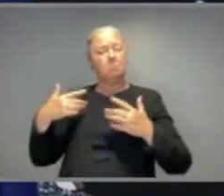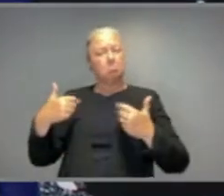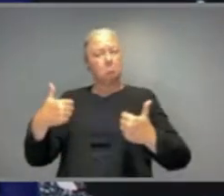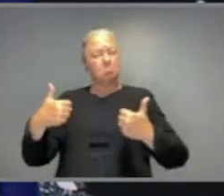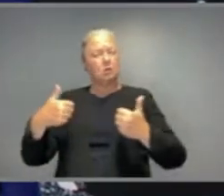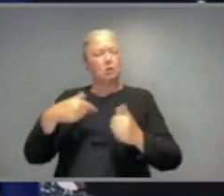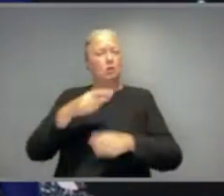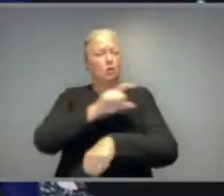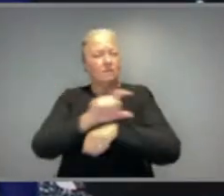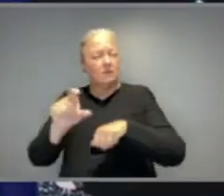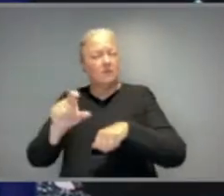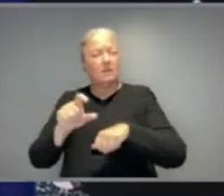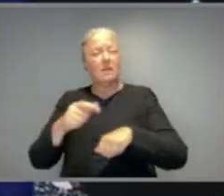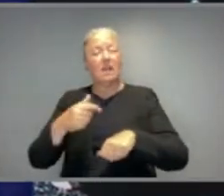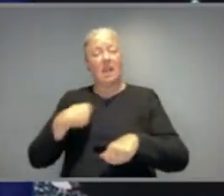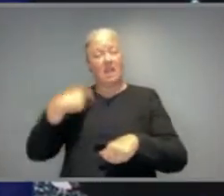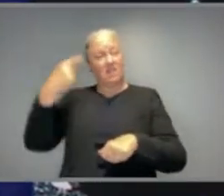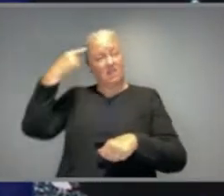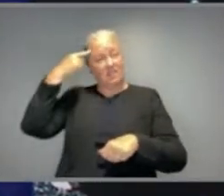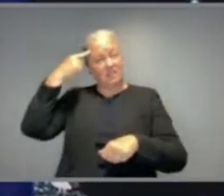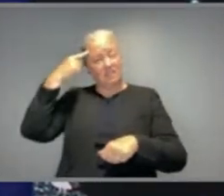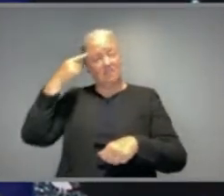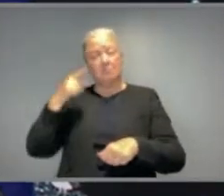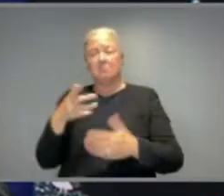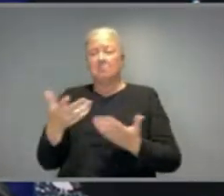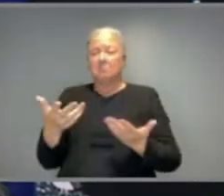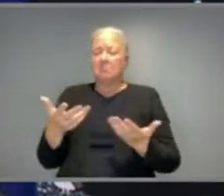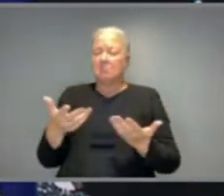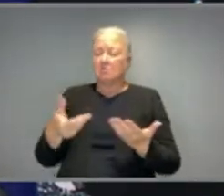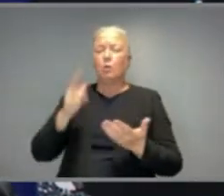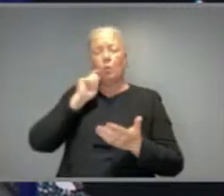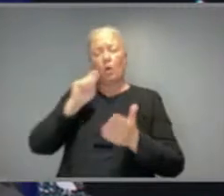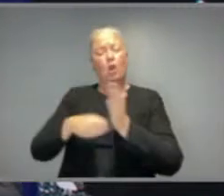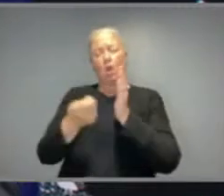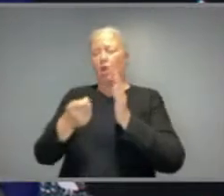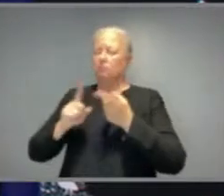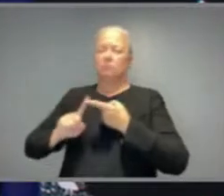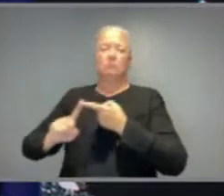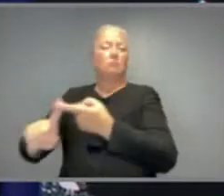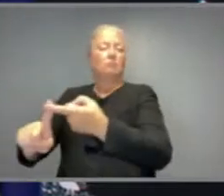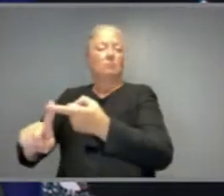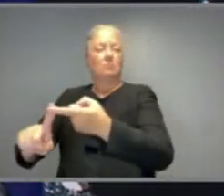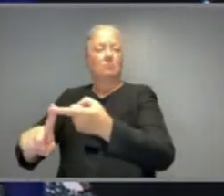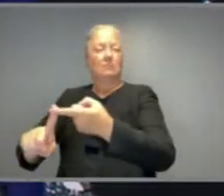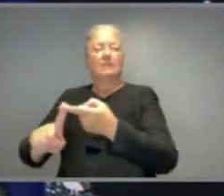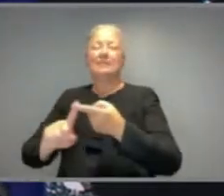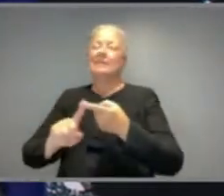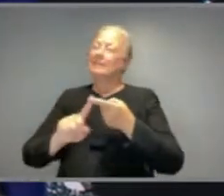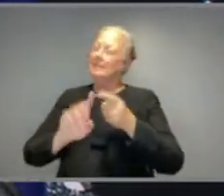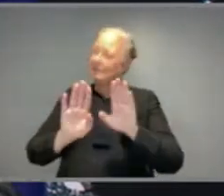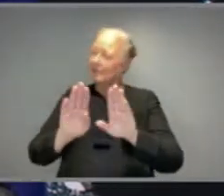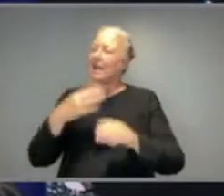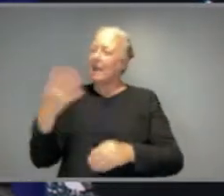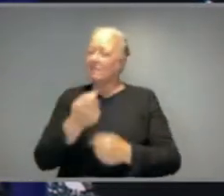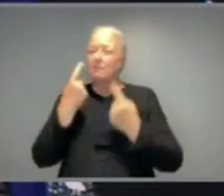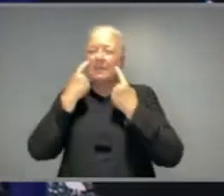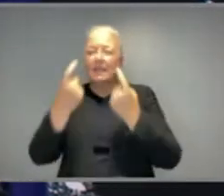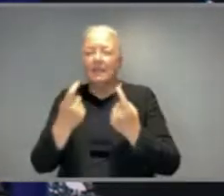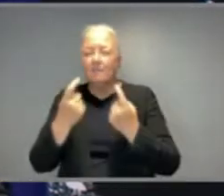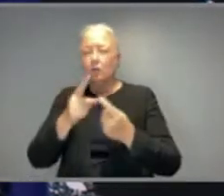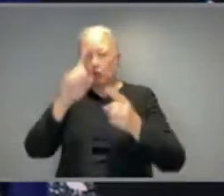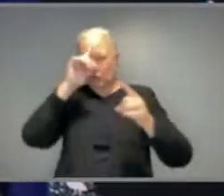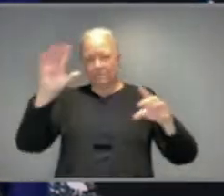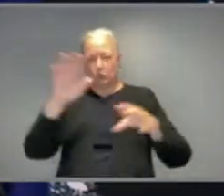expect the lockdown to remain in place. So I think we need to be careful that we're not mixing two issues